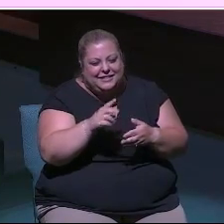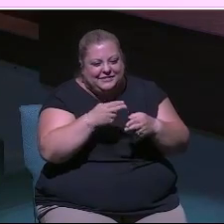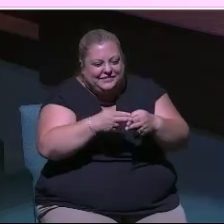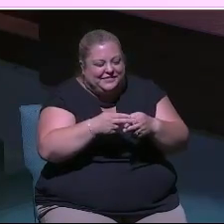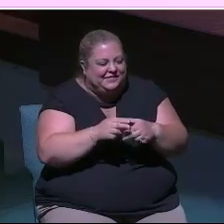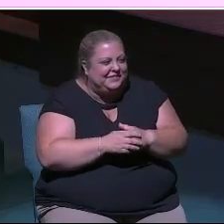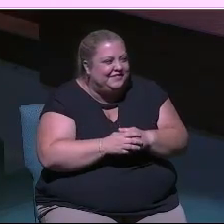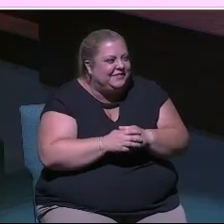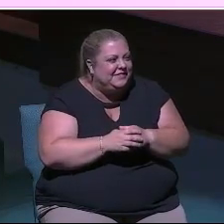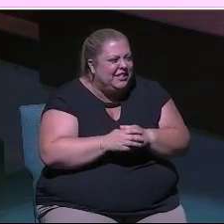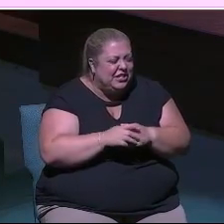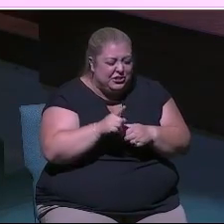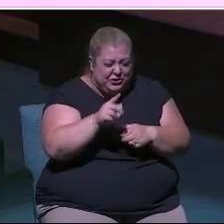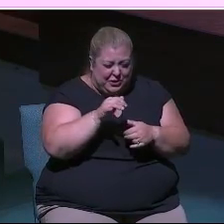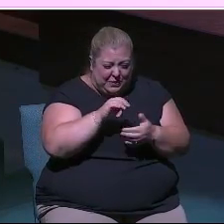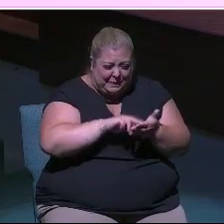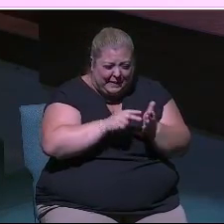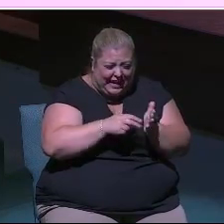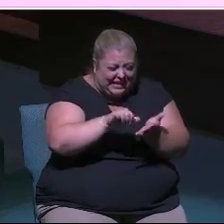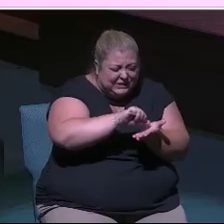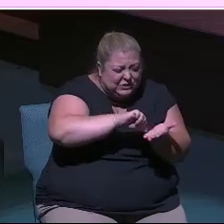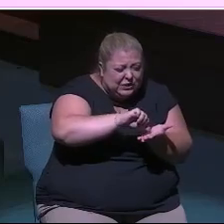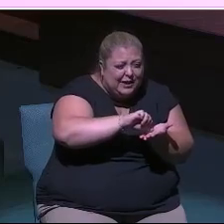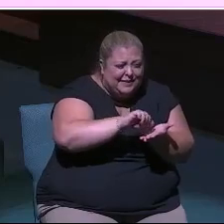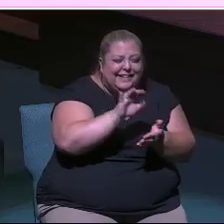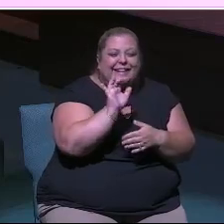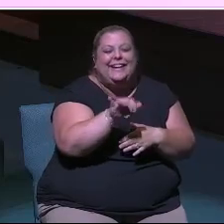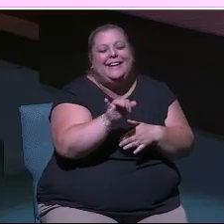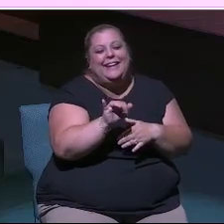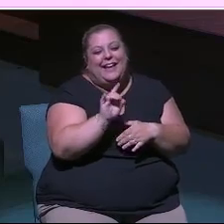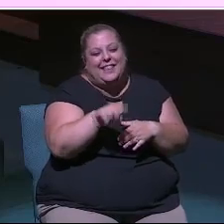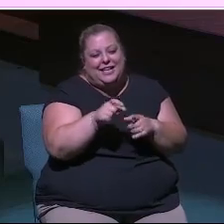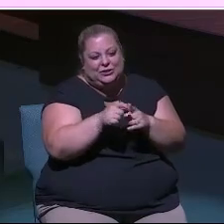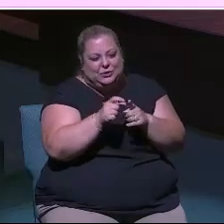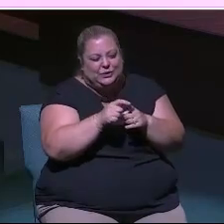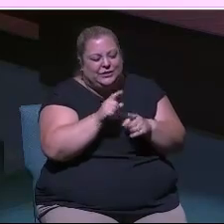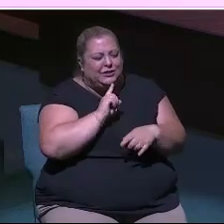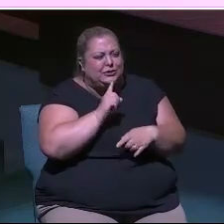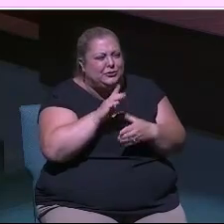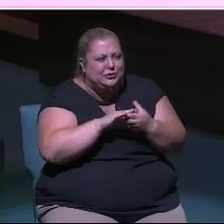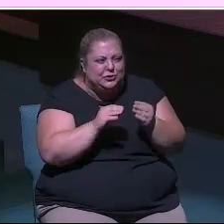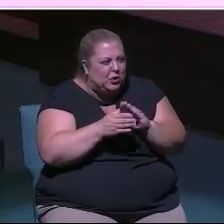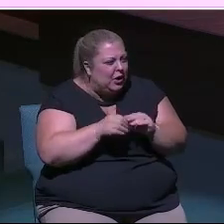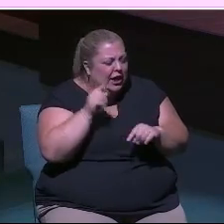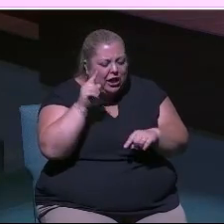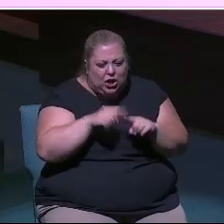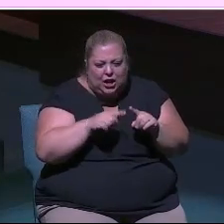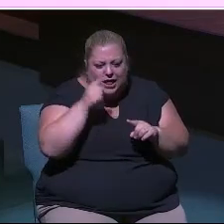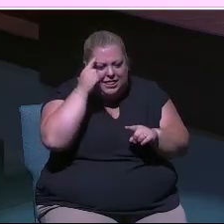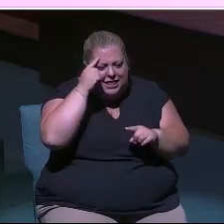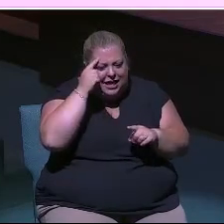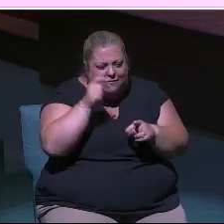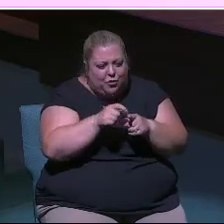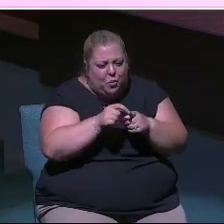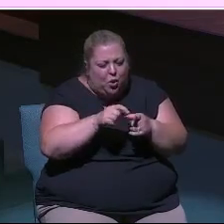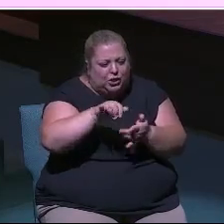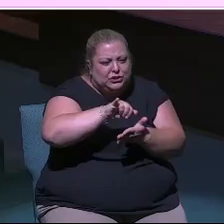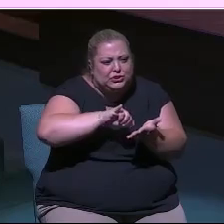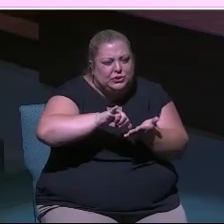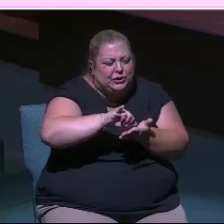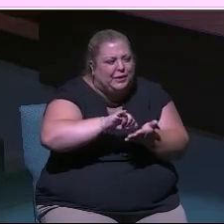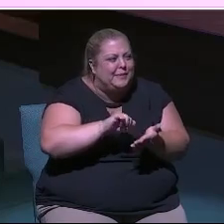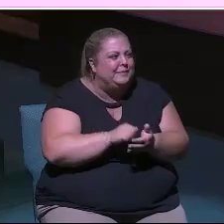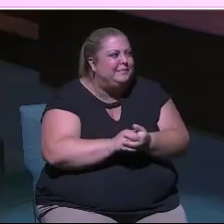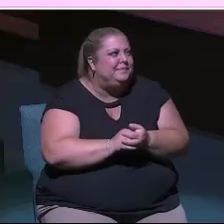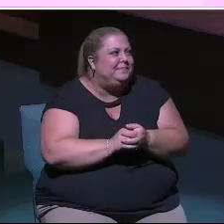She's like, do you mean syrup? He goes, that's the word? Yeah. It's a true story. He could not think of the word syrup. So anyway, we're at that